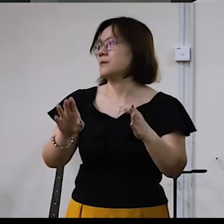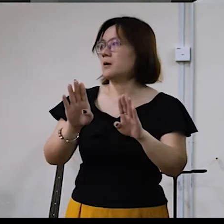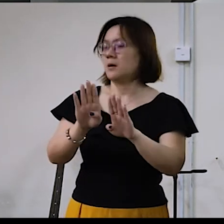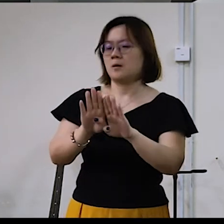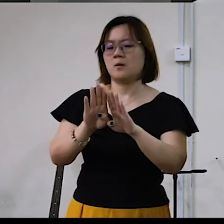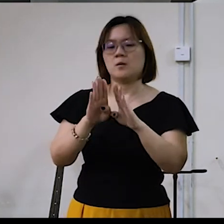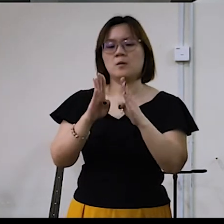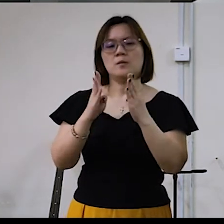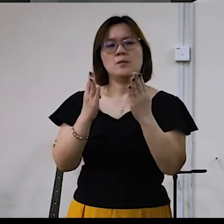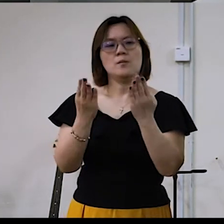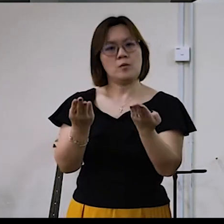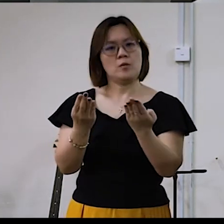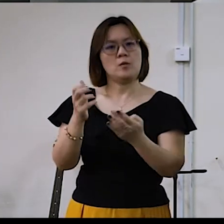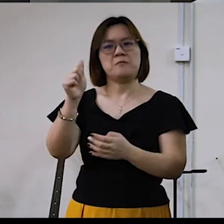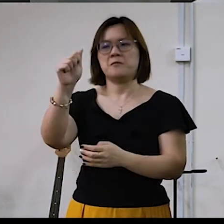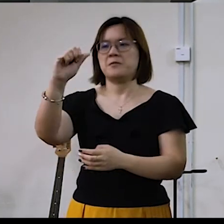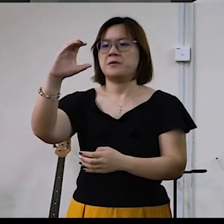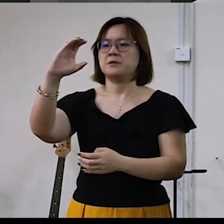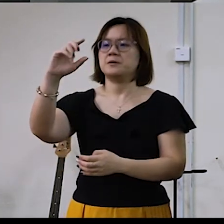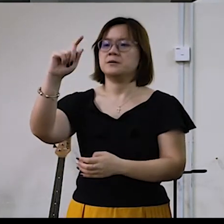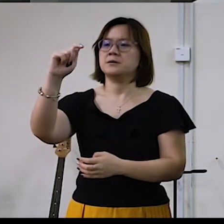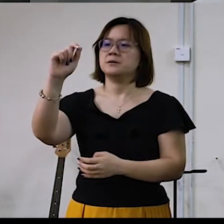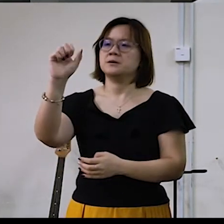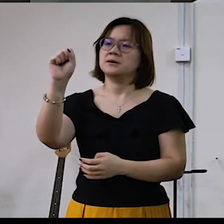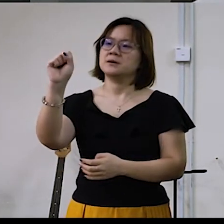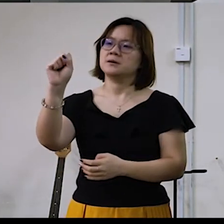Can anyone tell me who wrote the book of Acts?